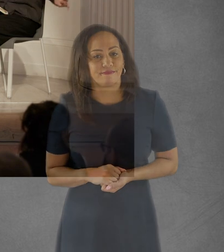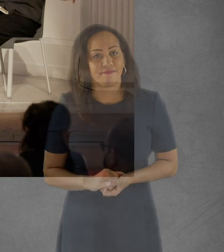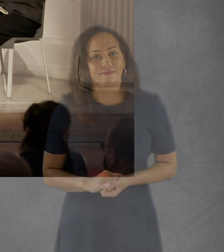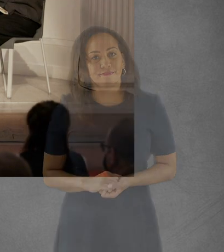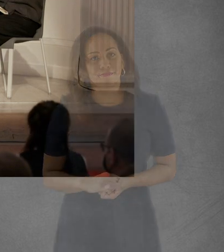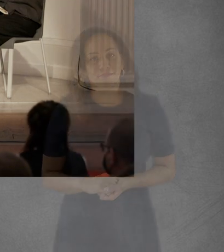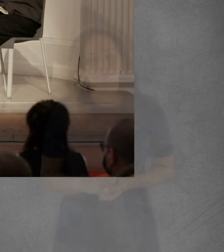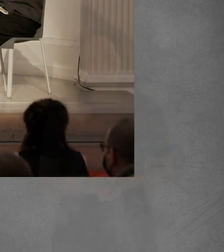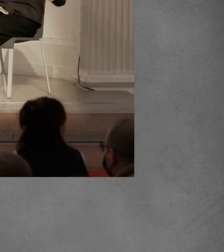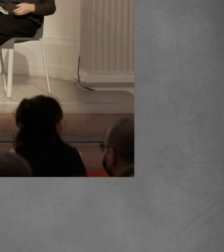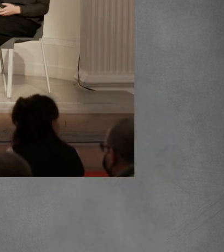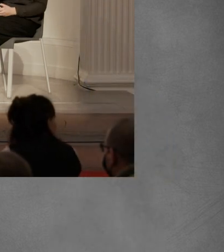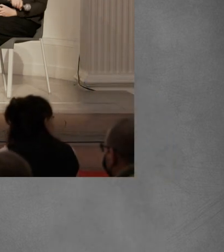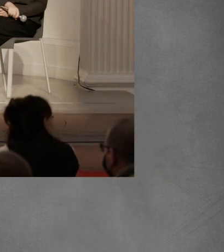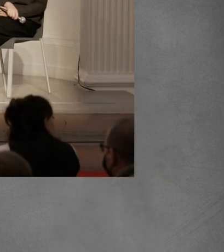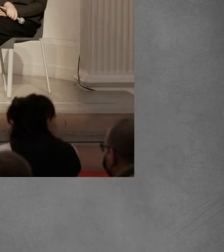Yes, Daniel?